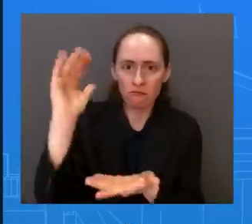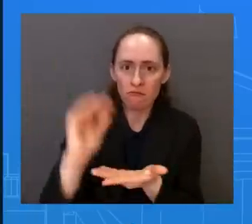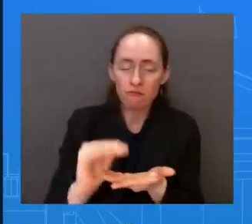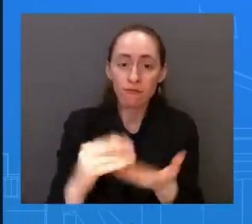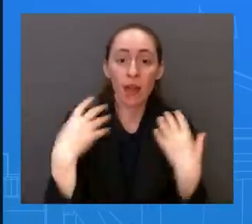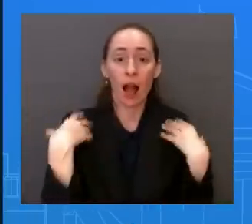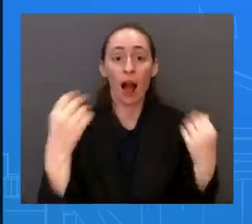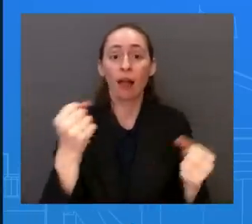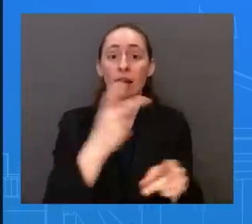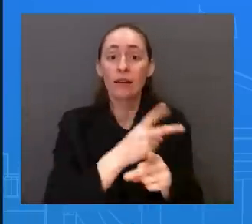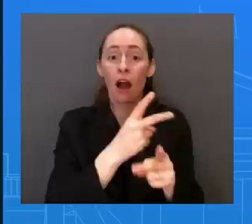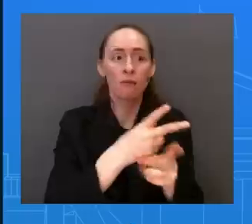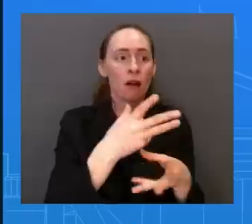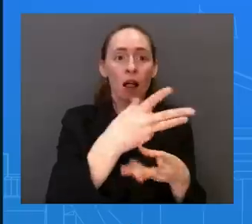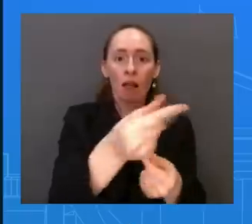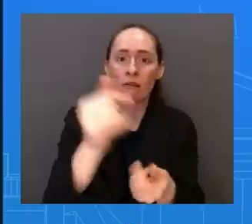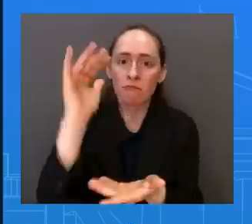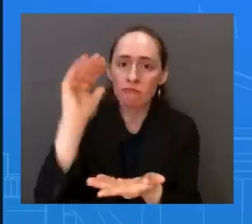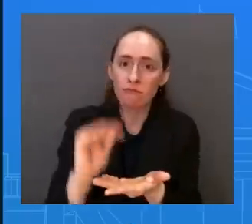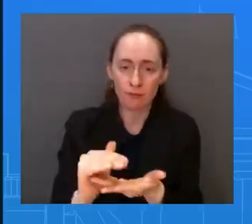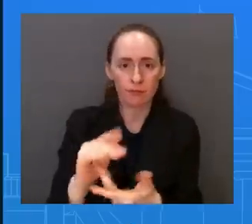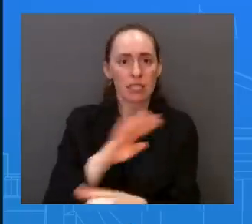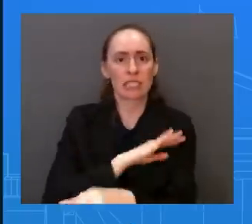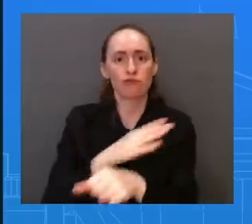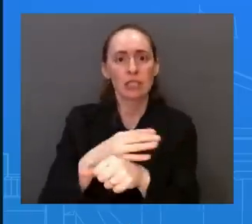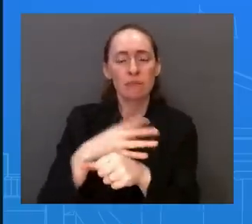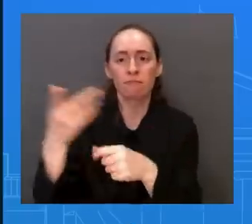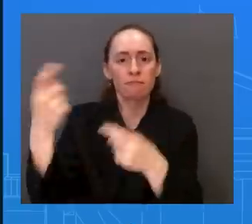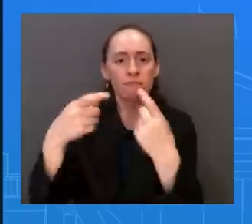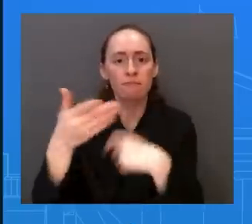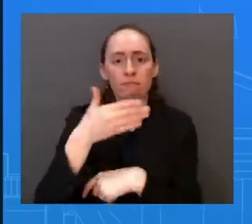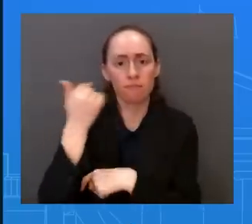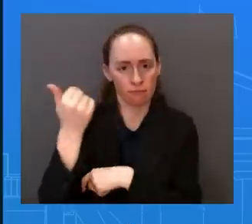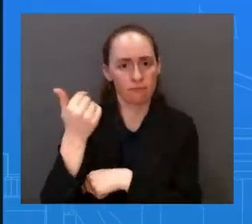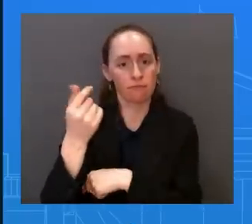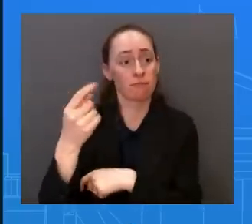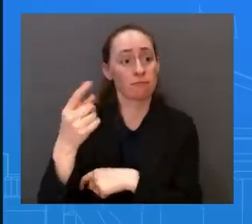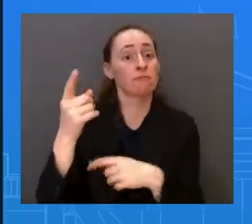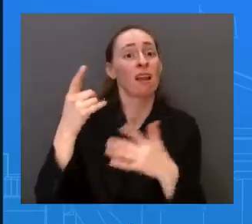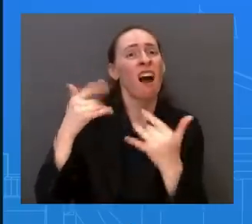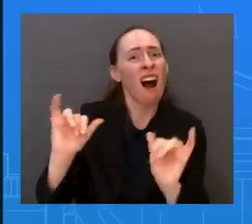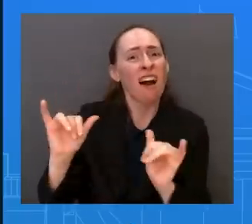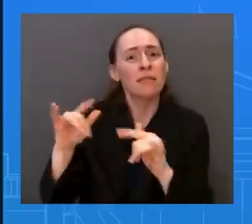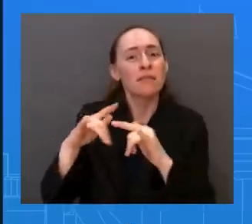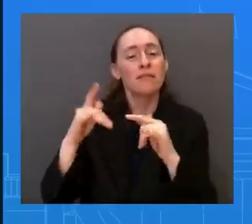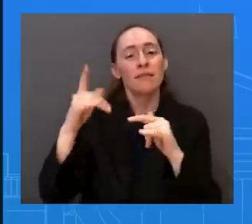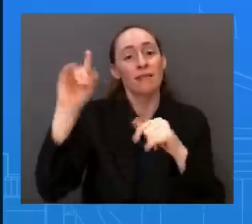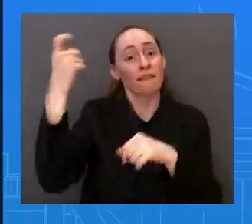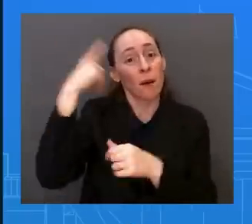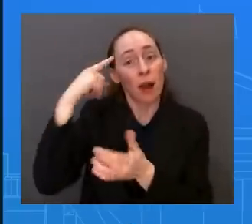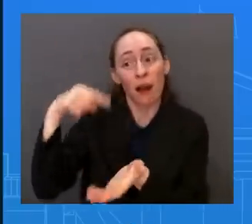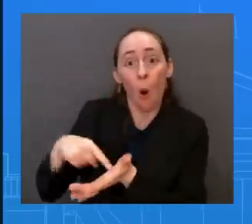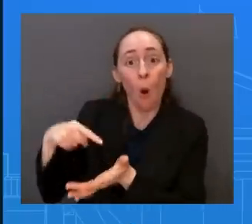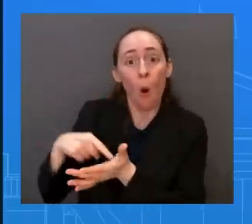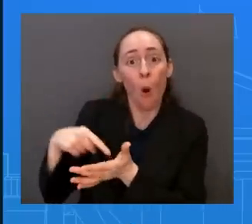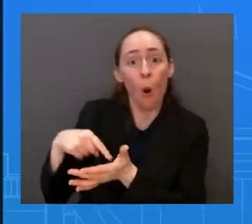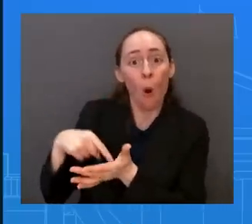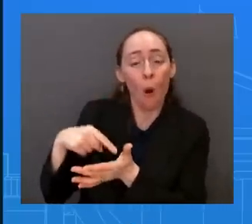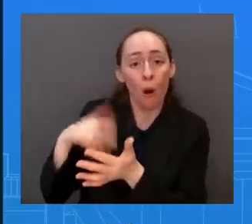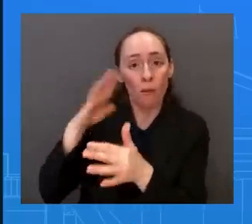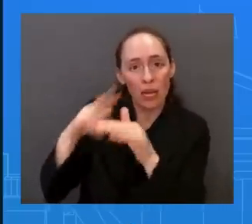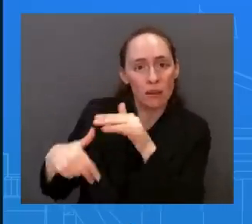reducing the deficit at the same time. So we know that we can do this. We just passed a historic piece of legislation to this effect. And so in areas